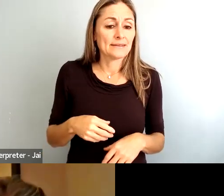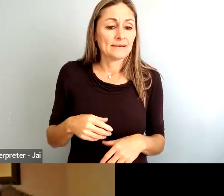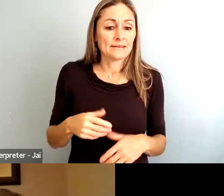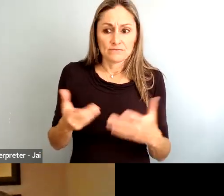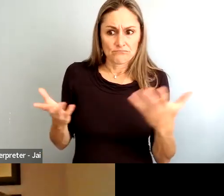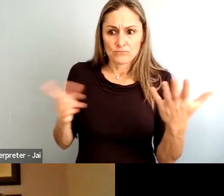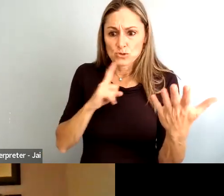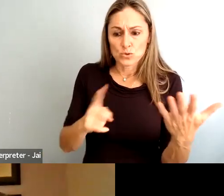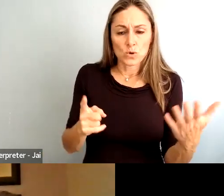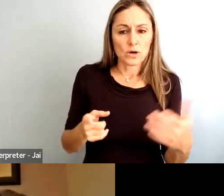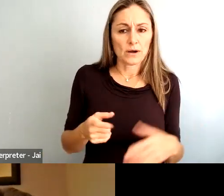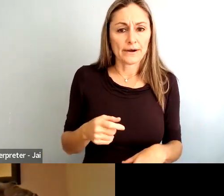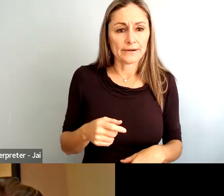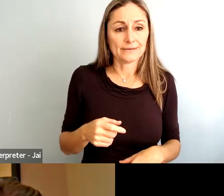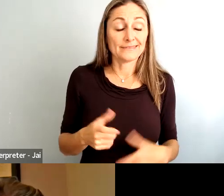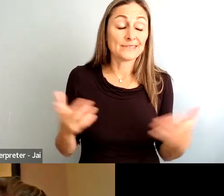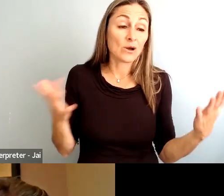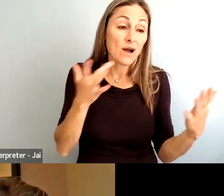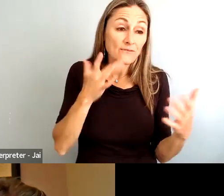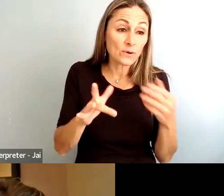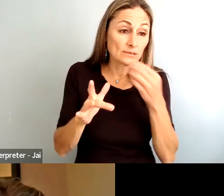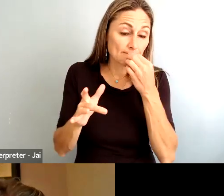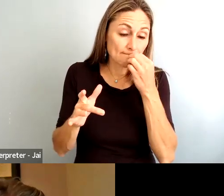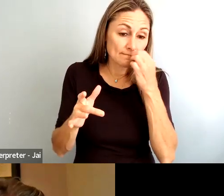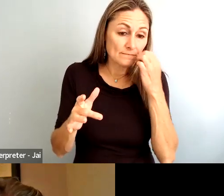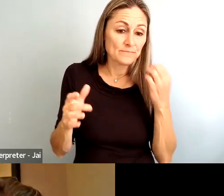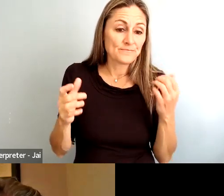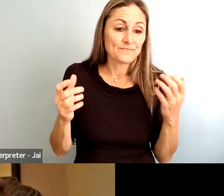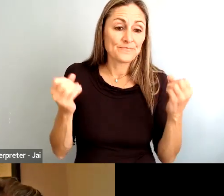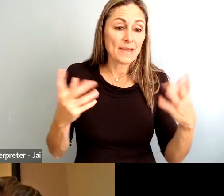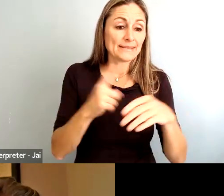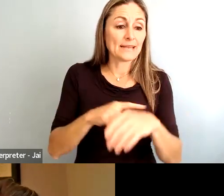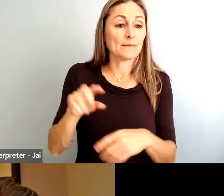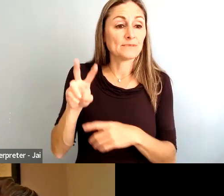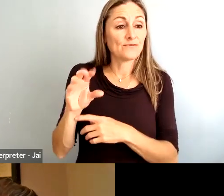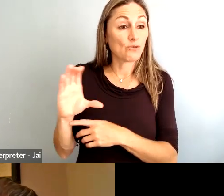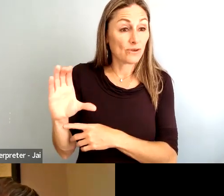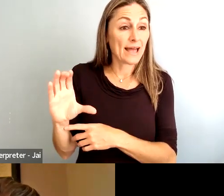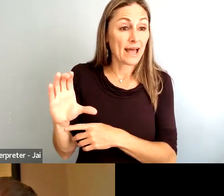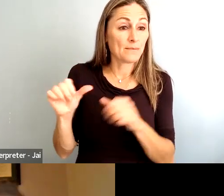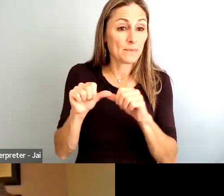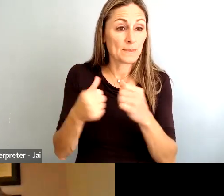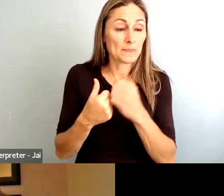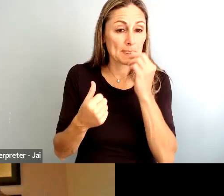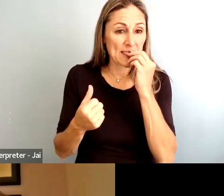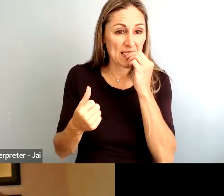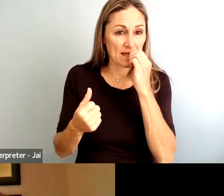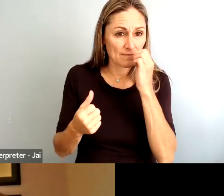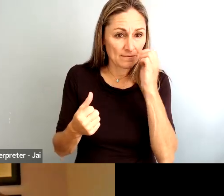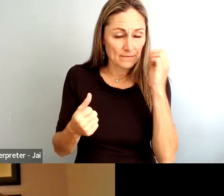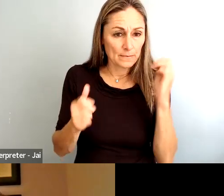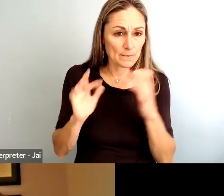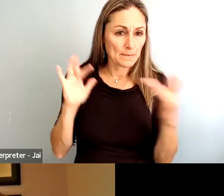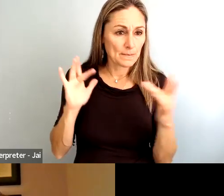I think, unfortunately, a lot of times voc rehab agencies, the